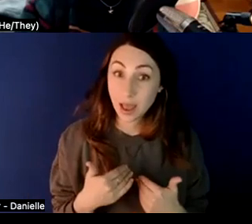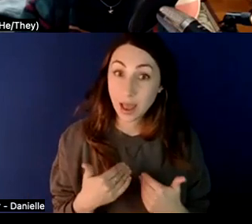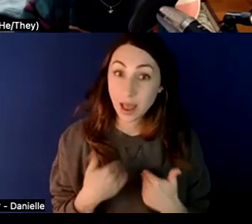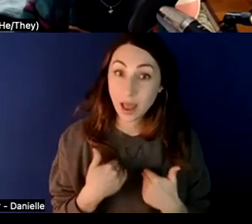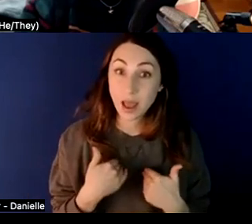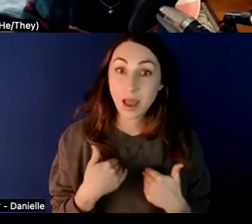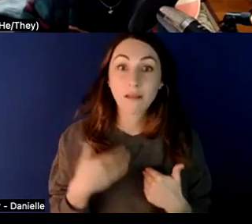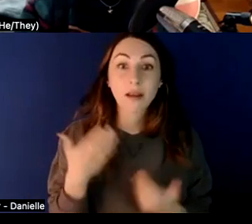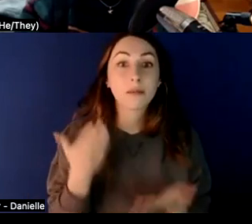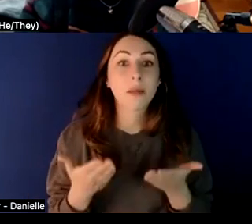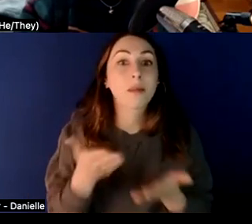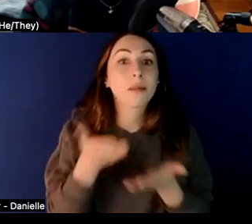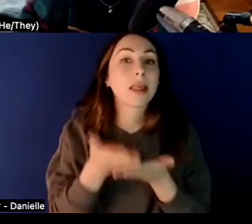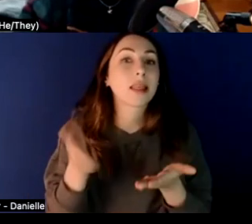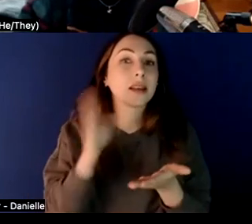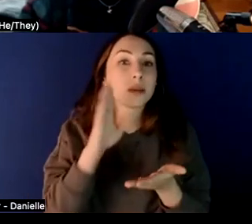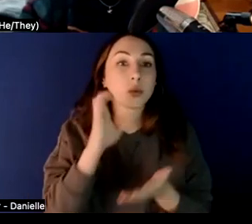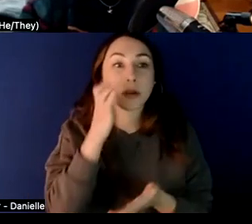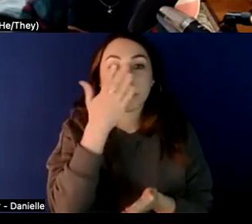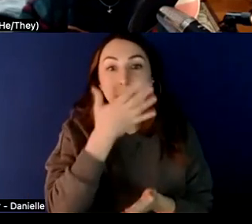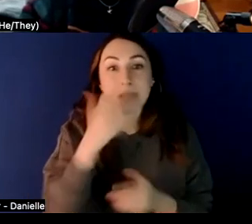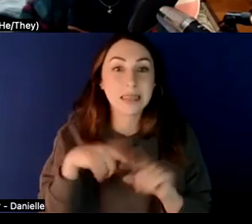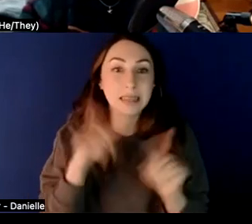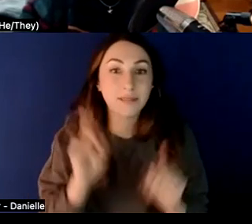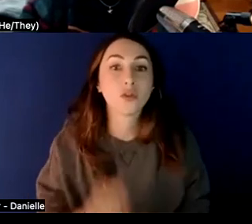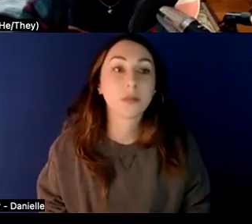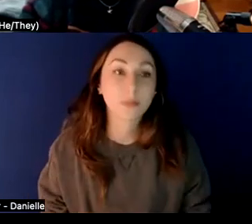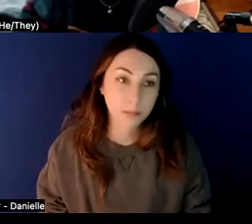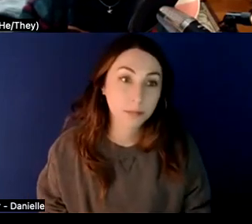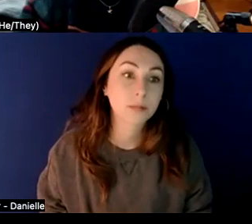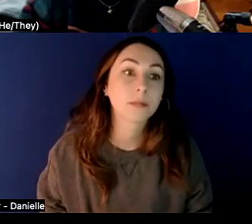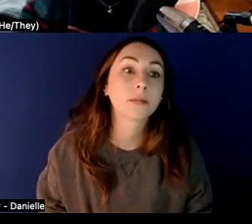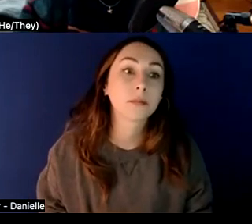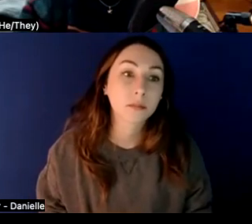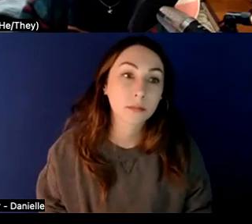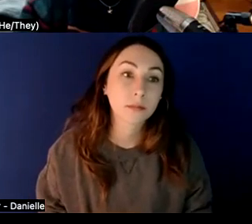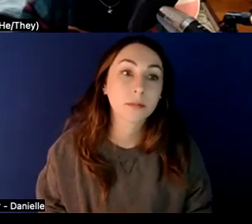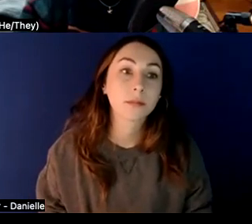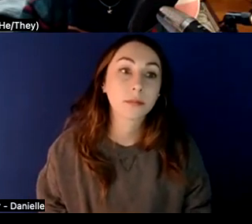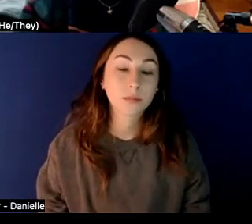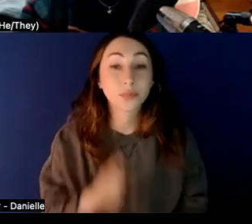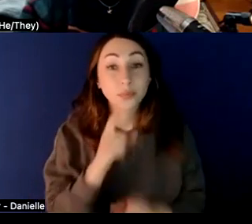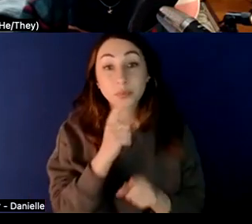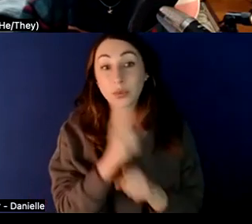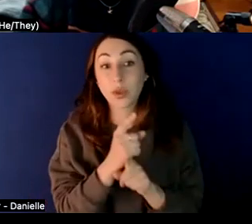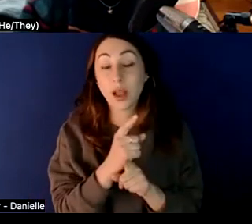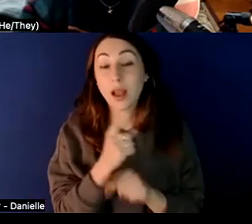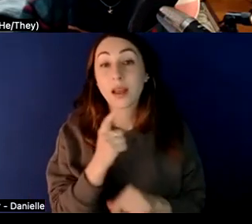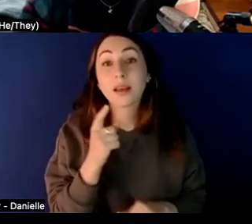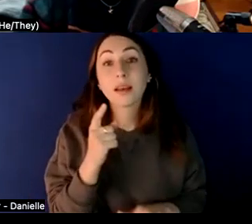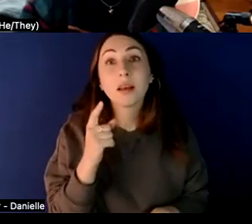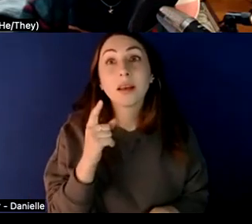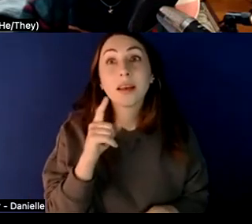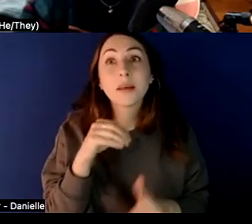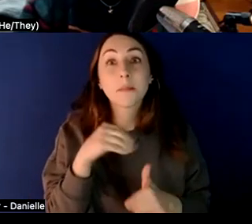things might have been different. Mm-hmm. That's so on point, because it's wild to think, like, in my experience